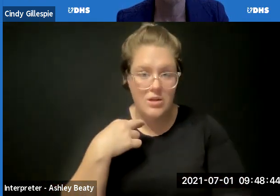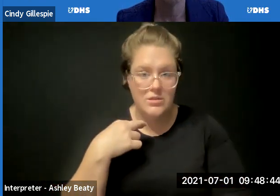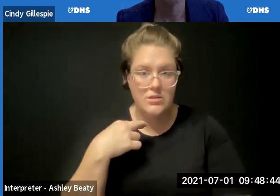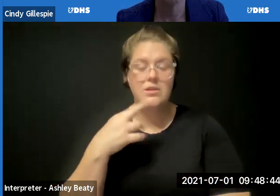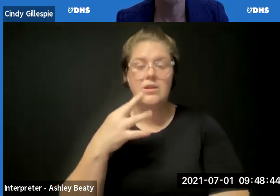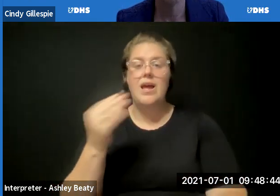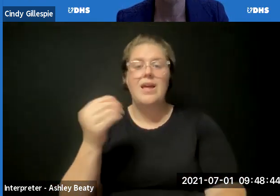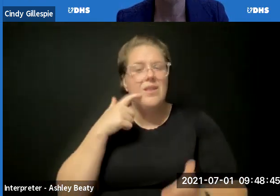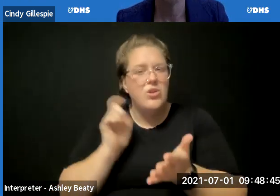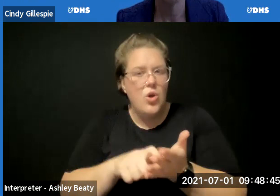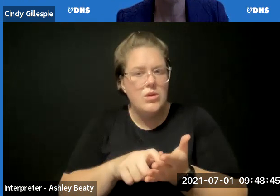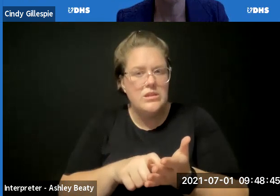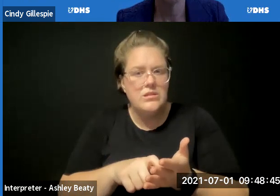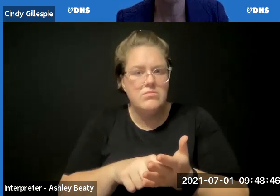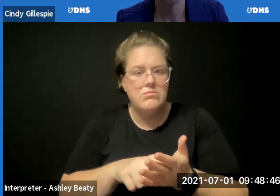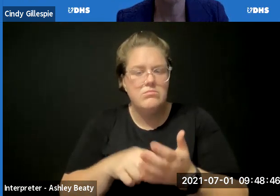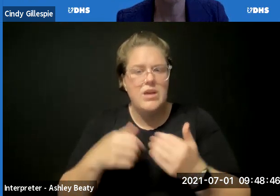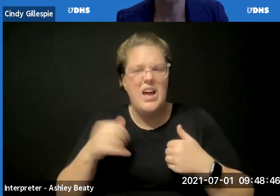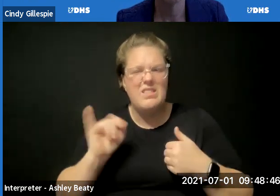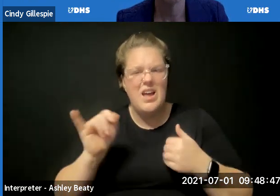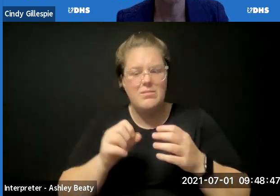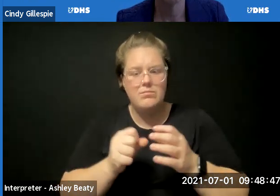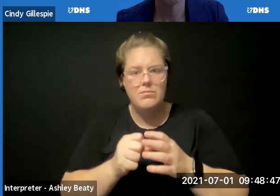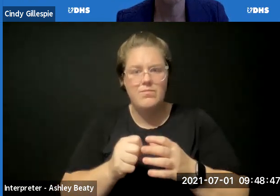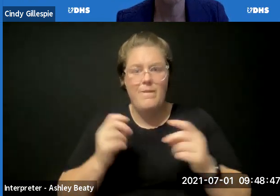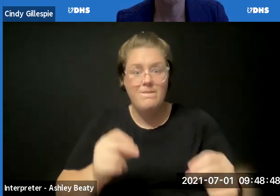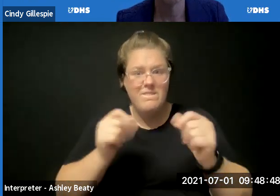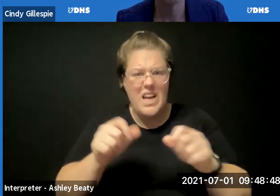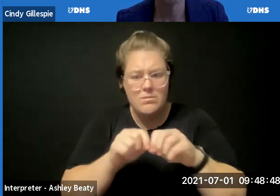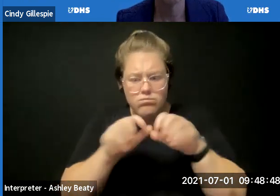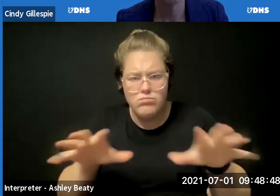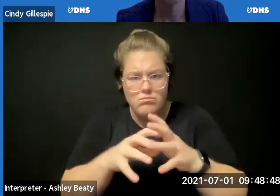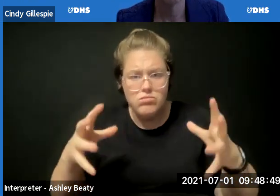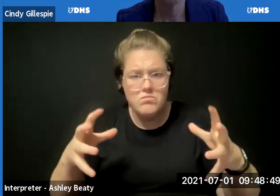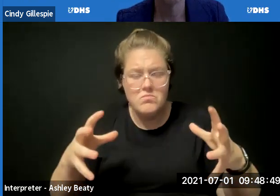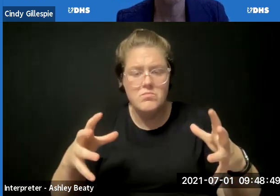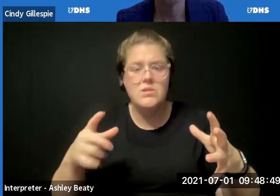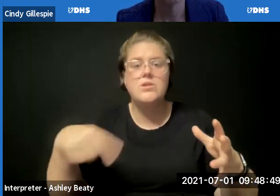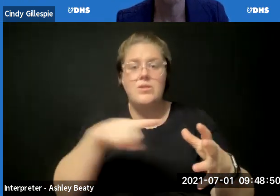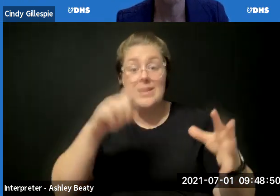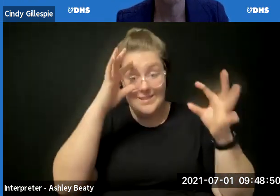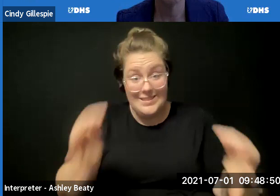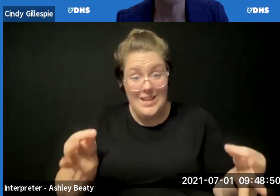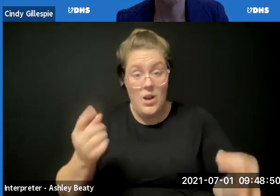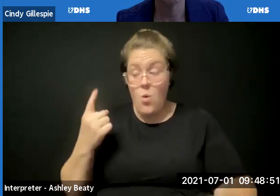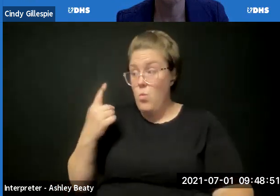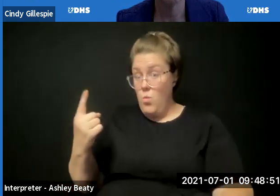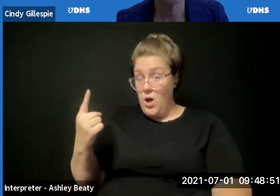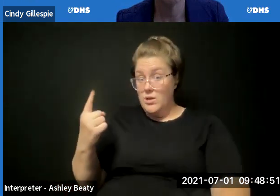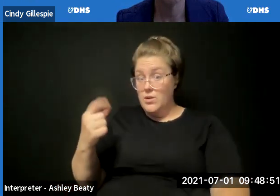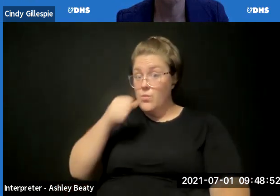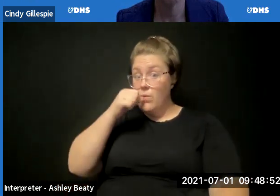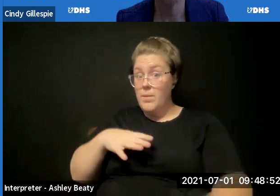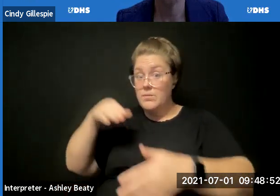had noticed that there had been a cluster of cases in this restaurant, and they determined that this one individual, this one lady, had went